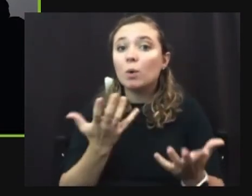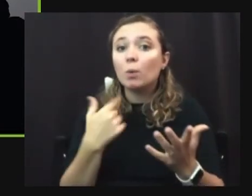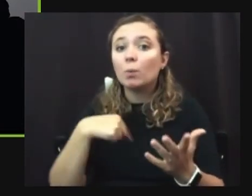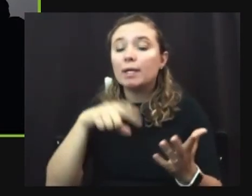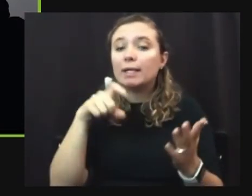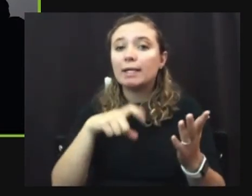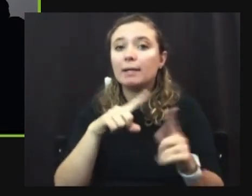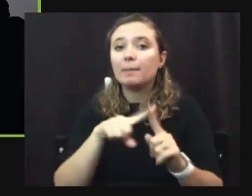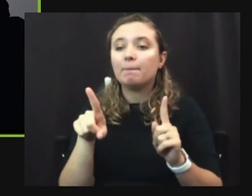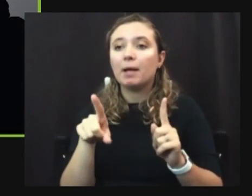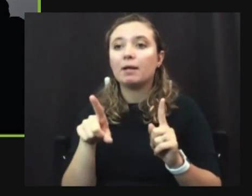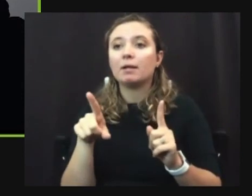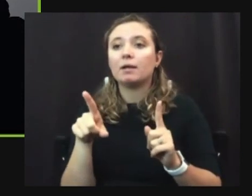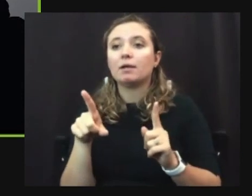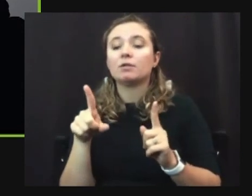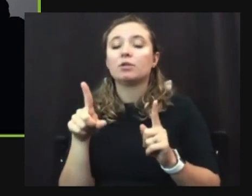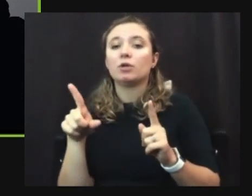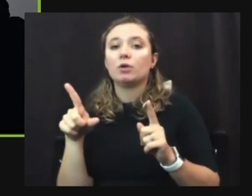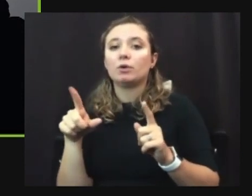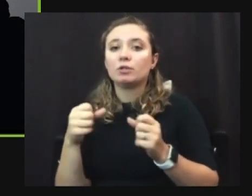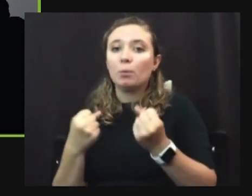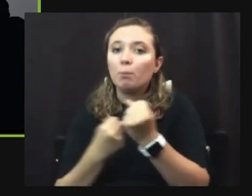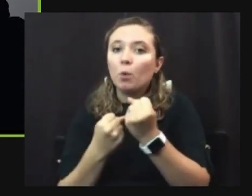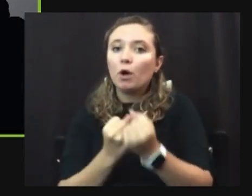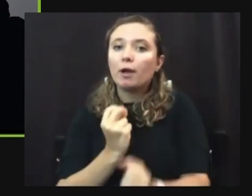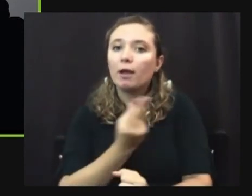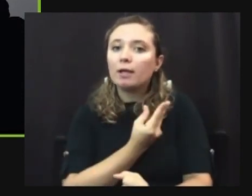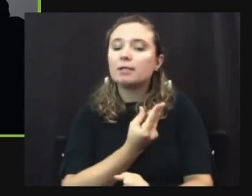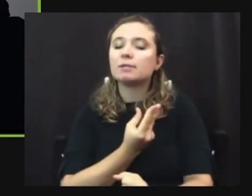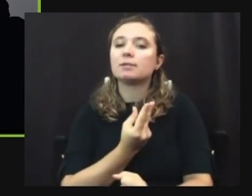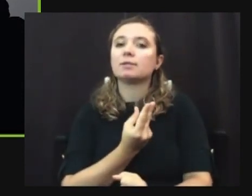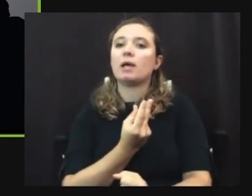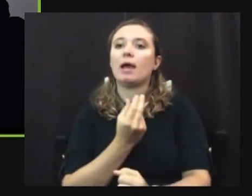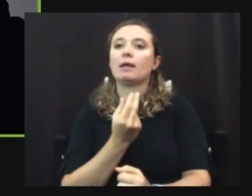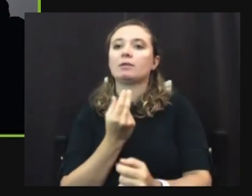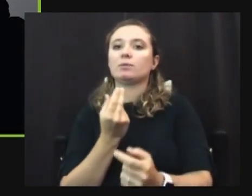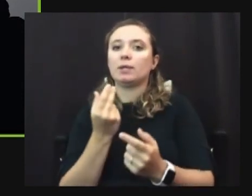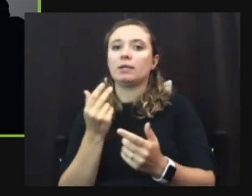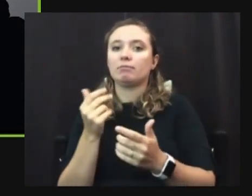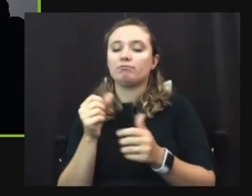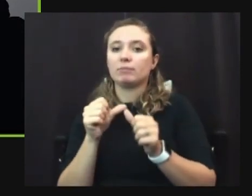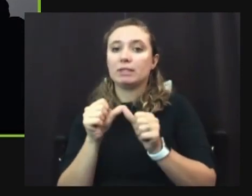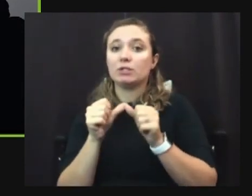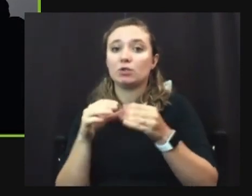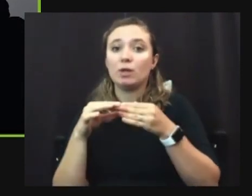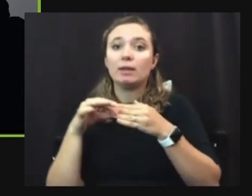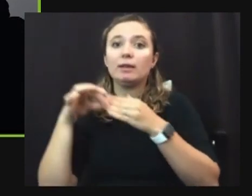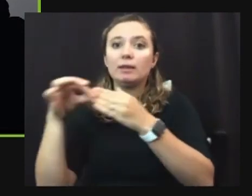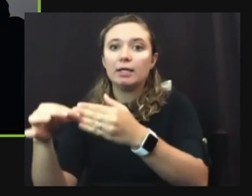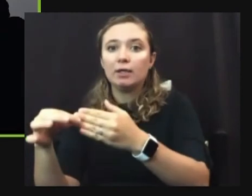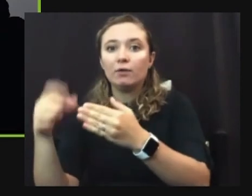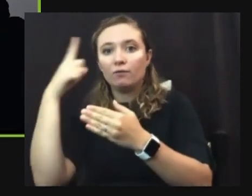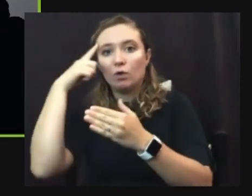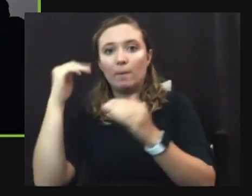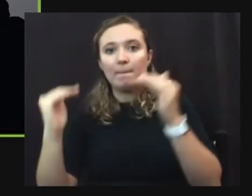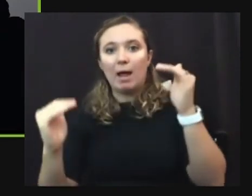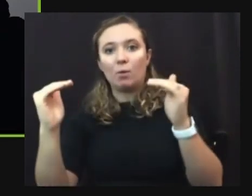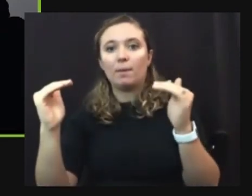those power differentials, because we are capable of leading ourselves.